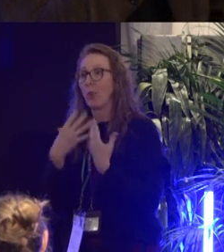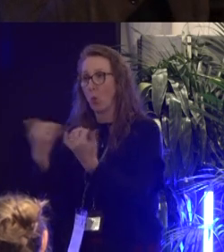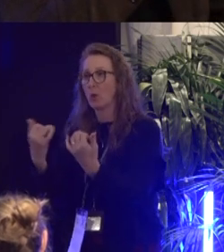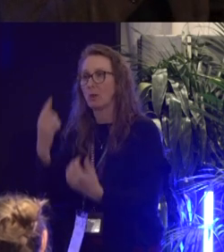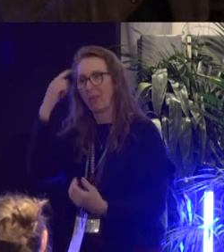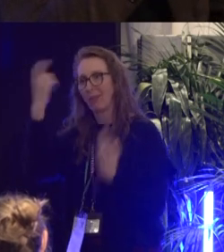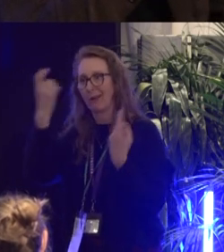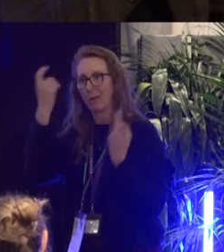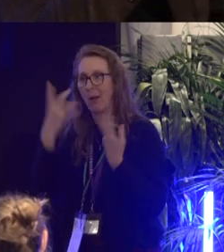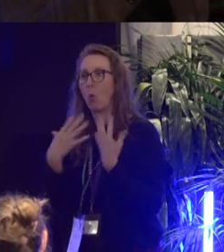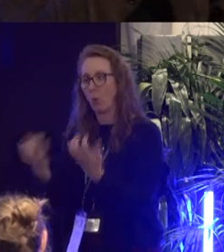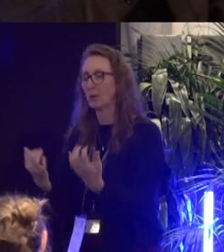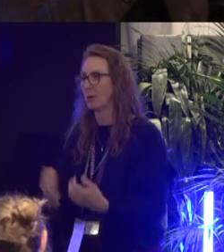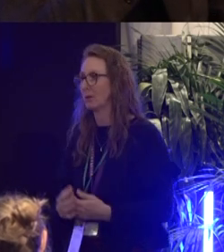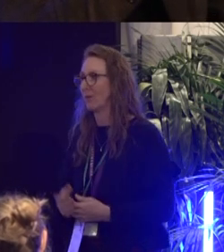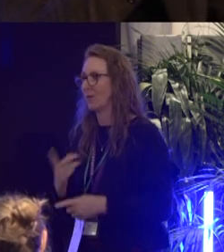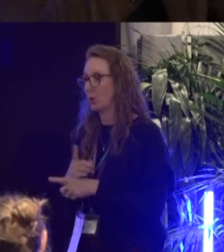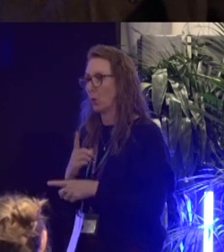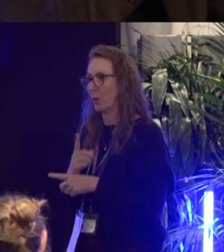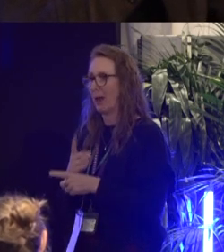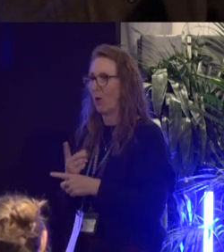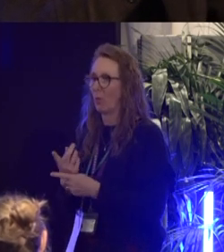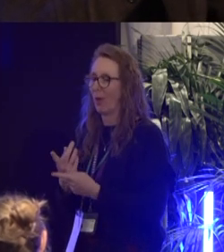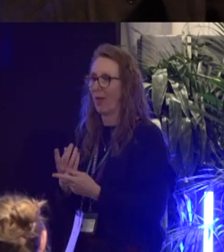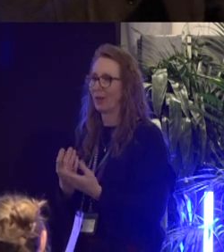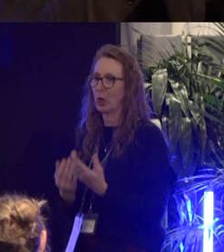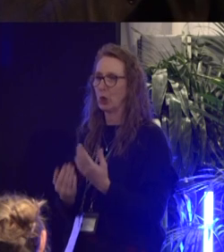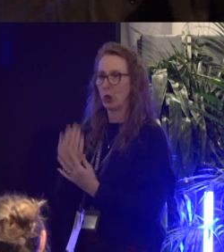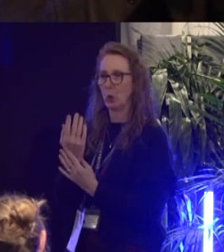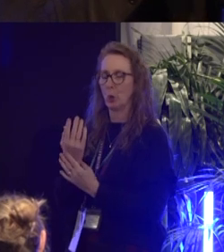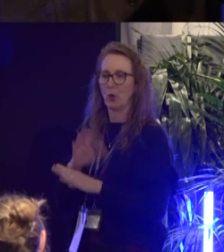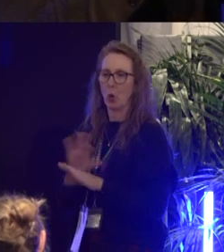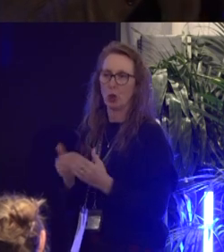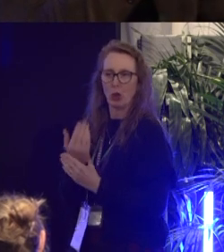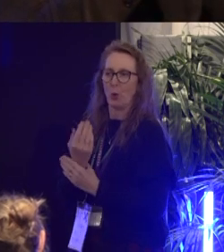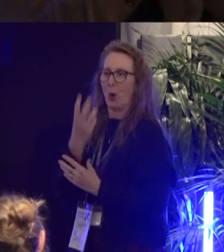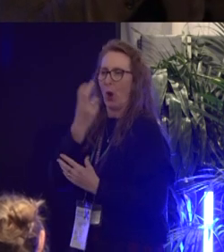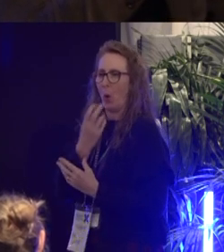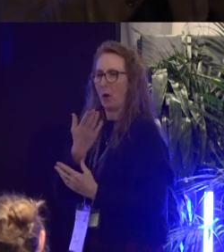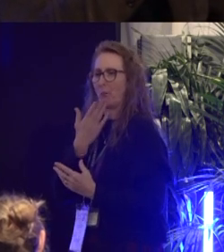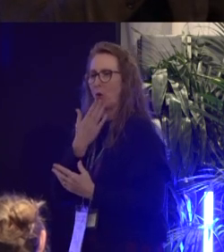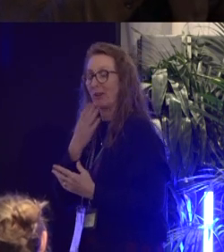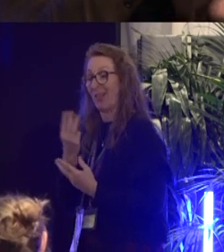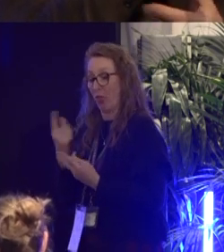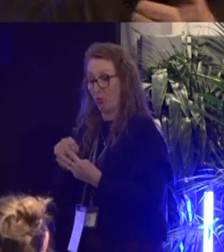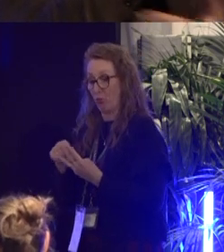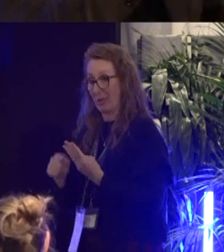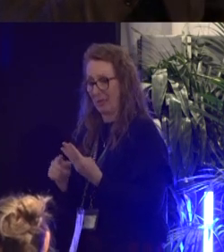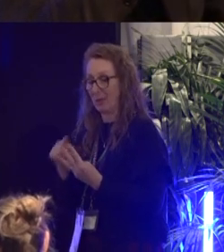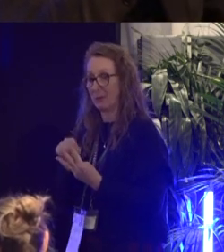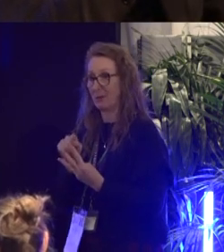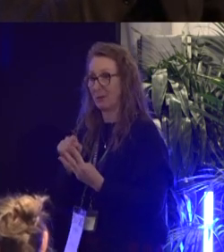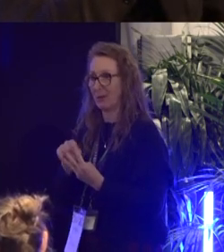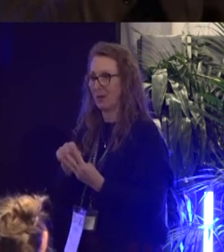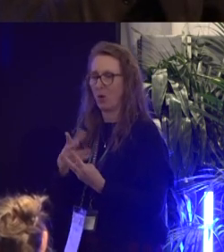you talk about whether novelty wears off, right, there are three factors I've got in my head. One is the novelty wears off for